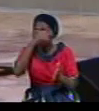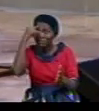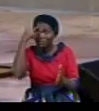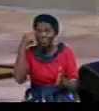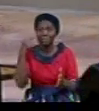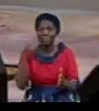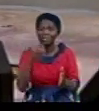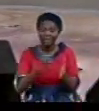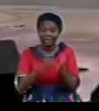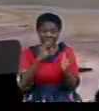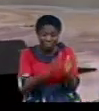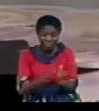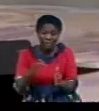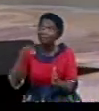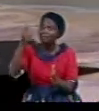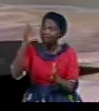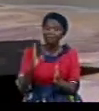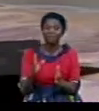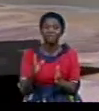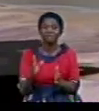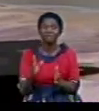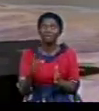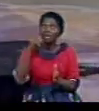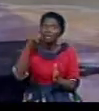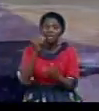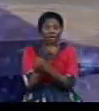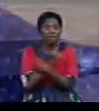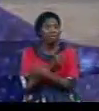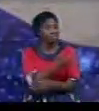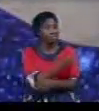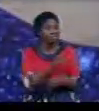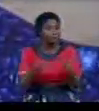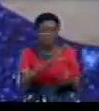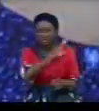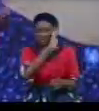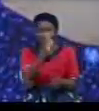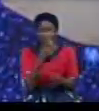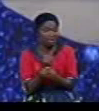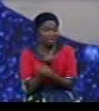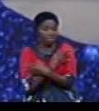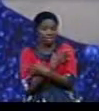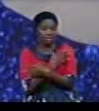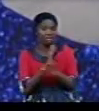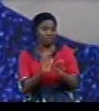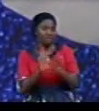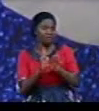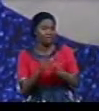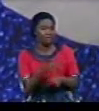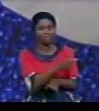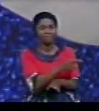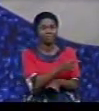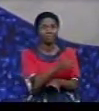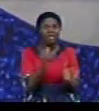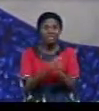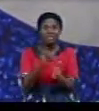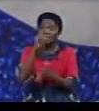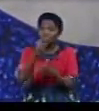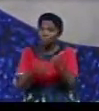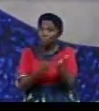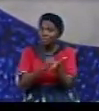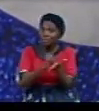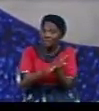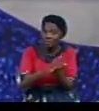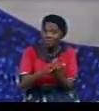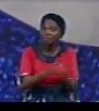he loves them but he never fed them that's towards sanctification does he puts the